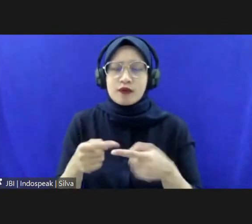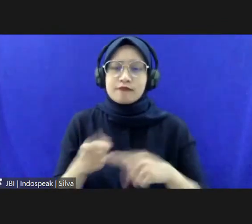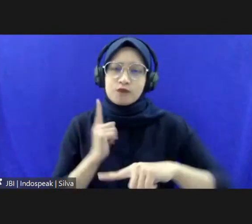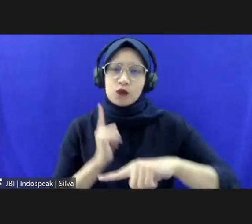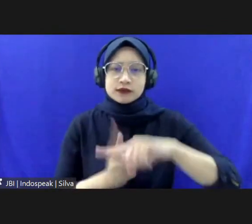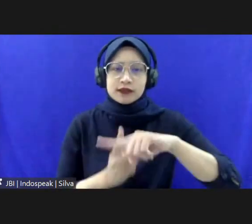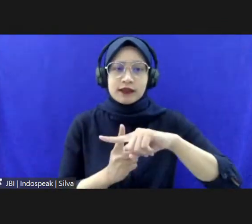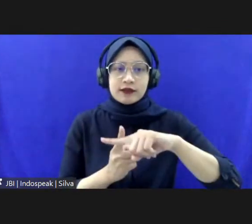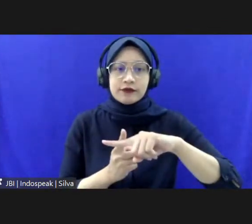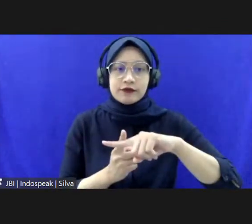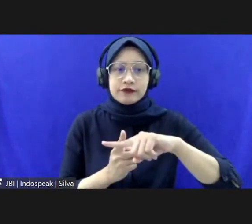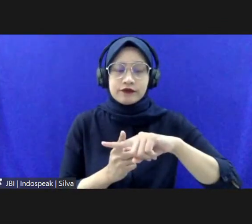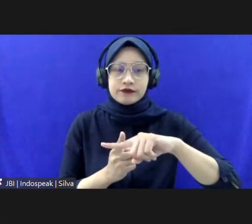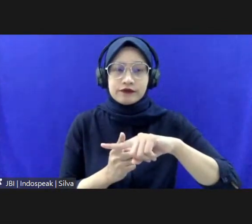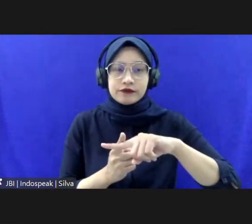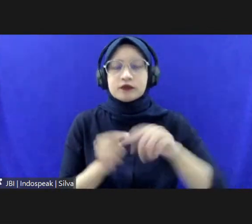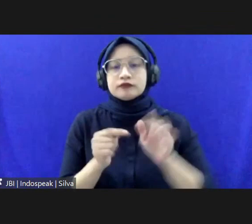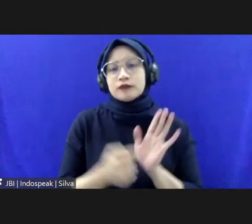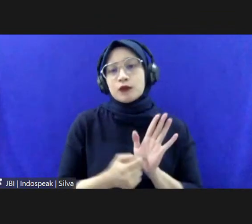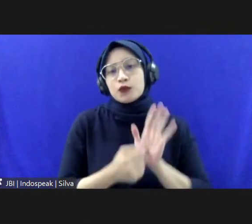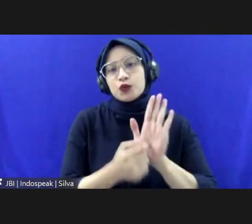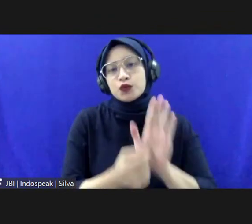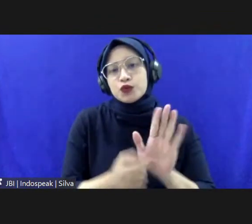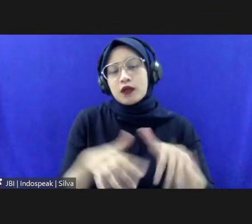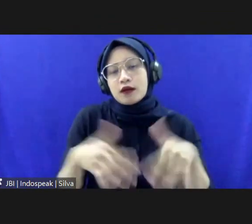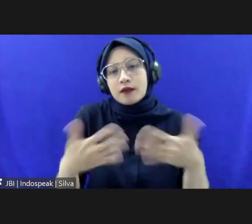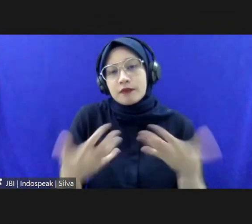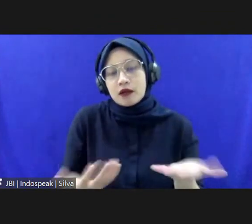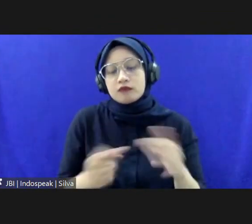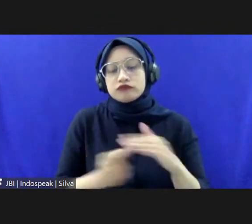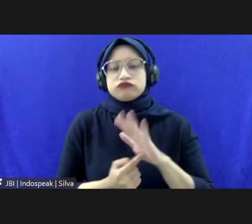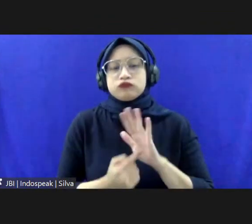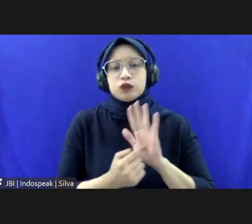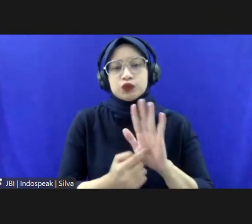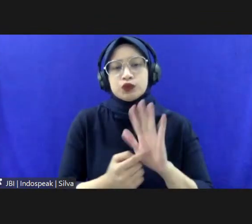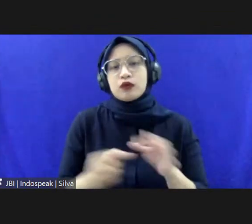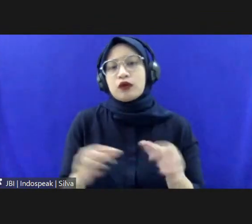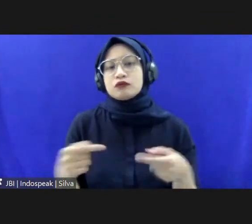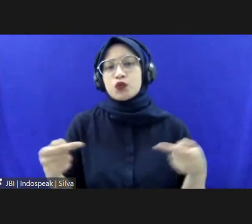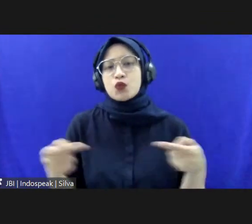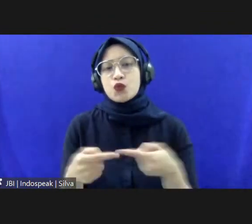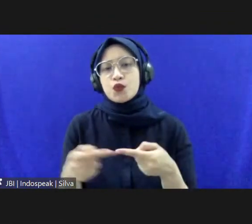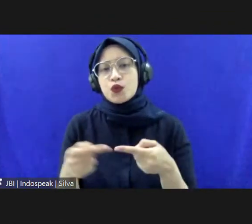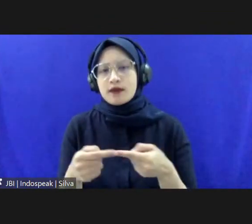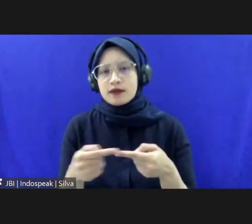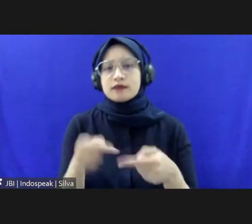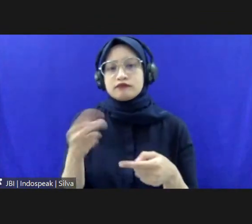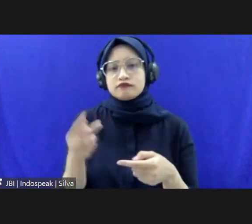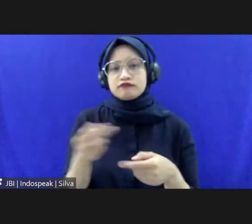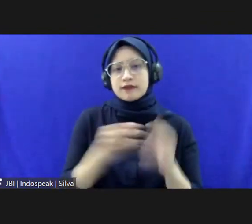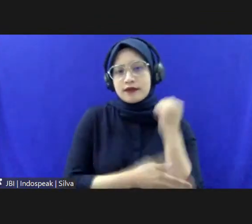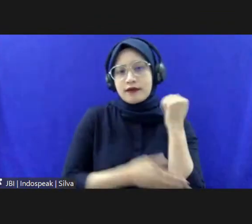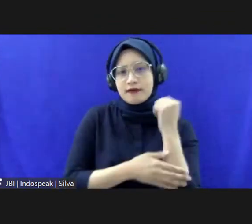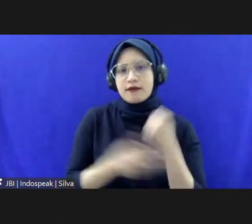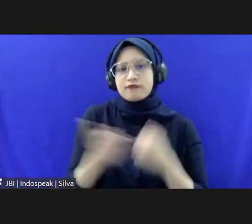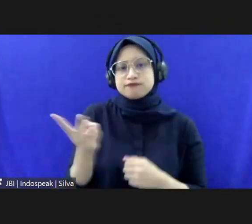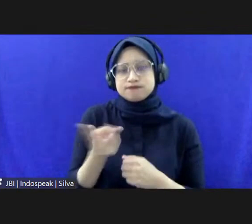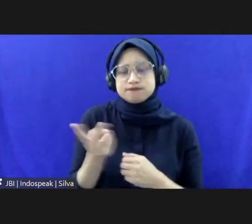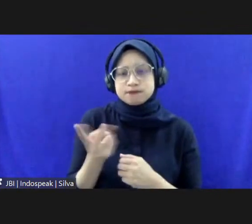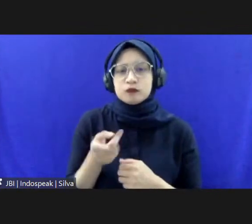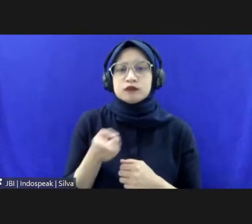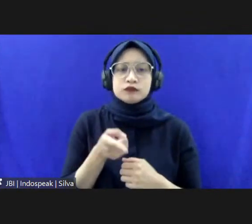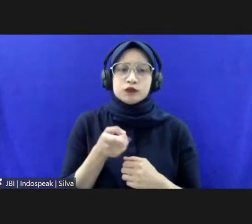further demonstrate our strengthening relations. Total trade between January to July 2021